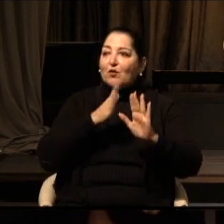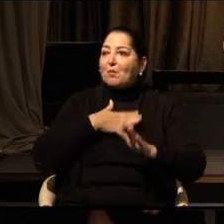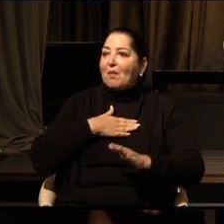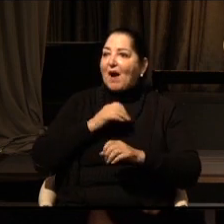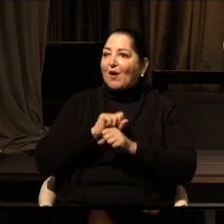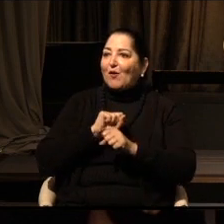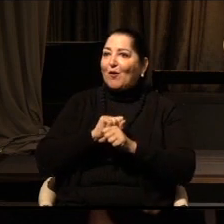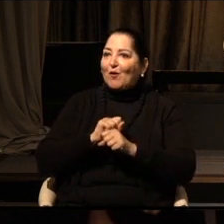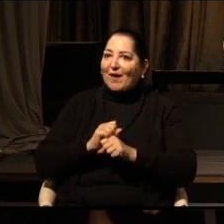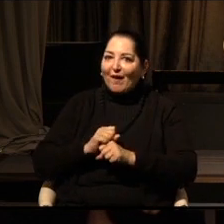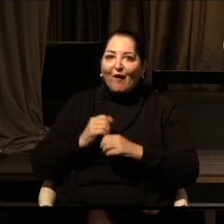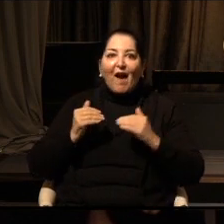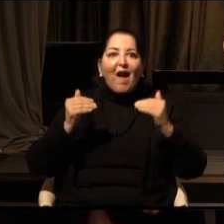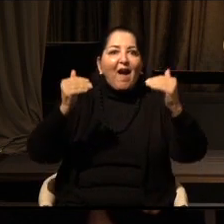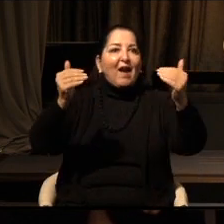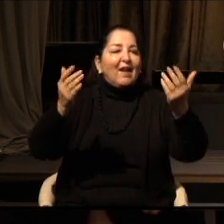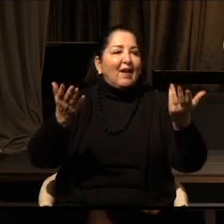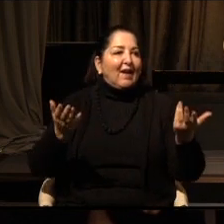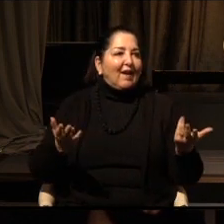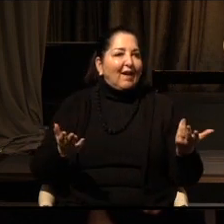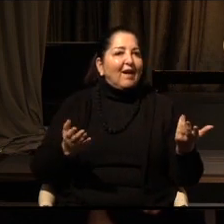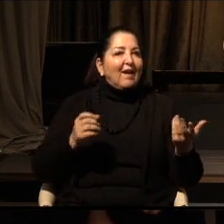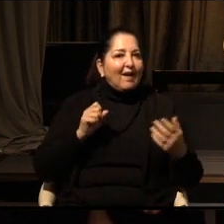forward. However,